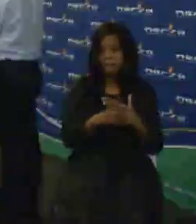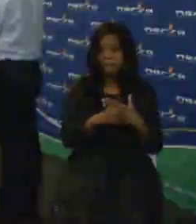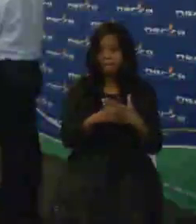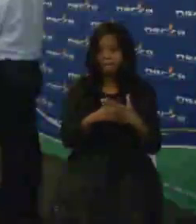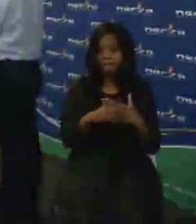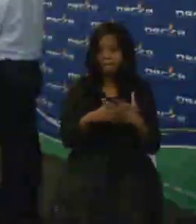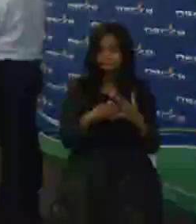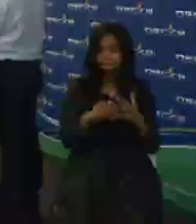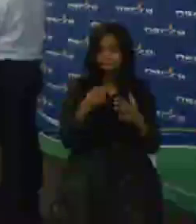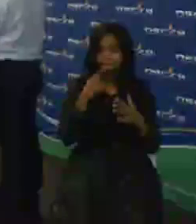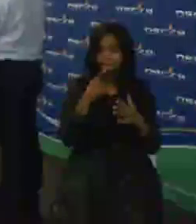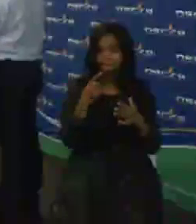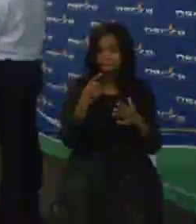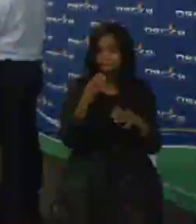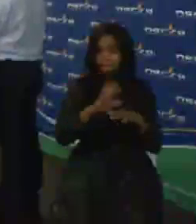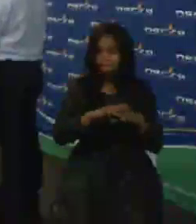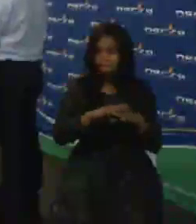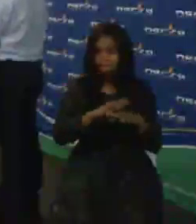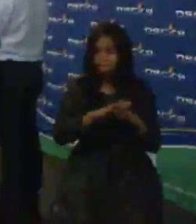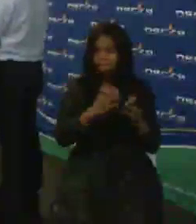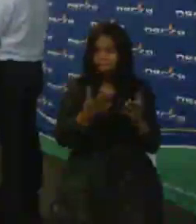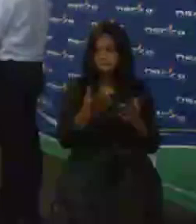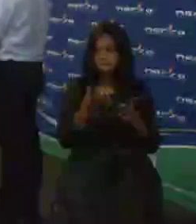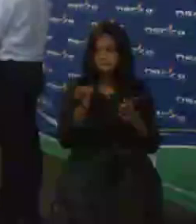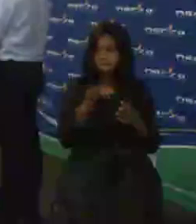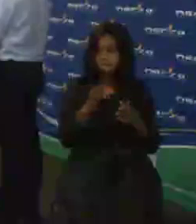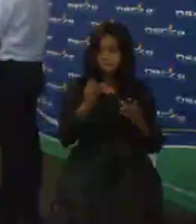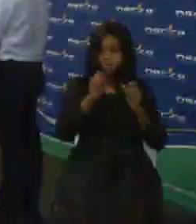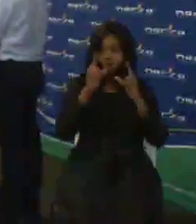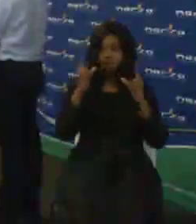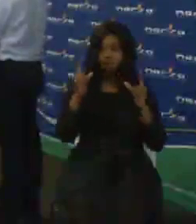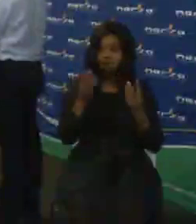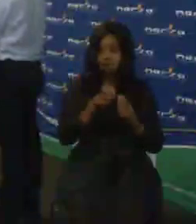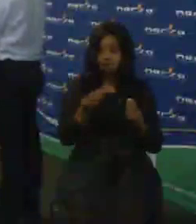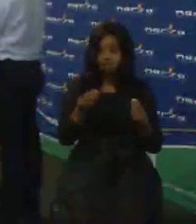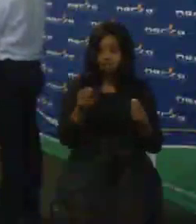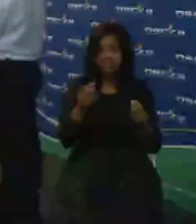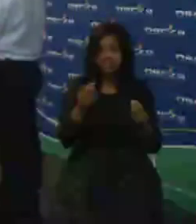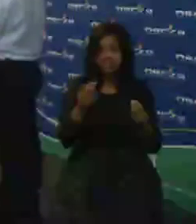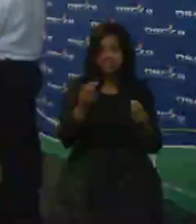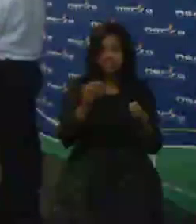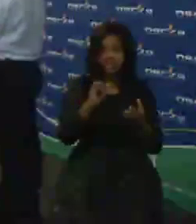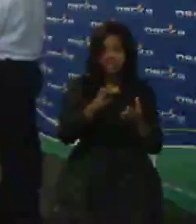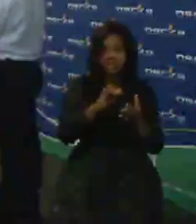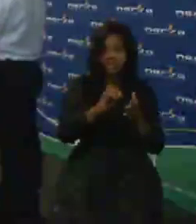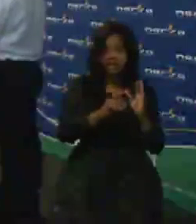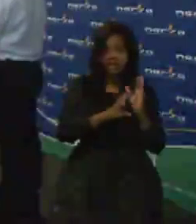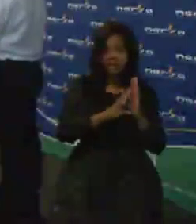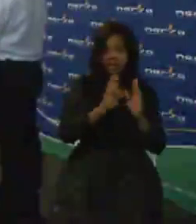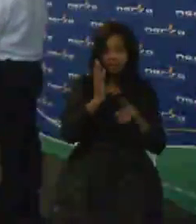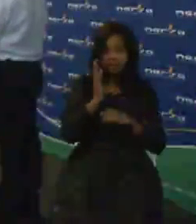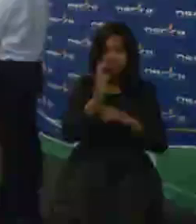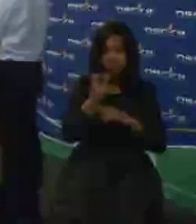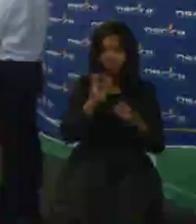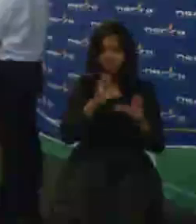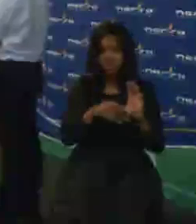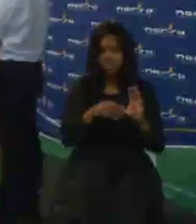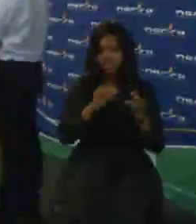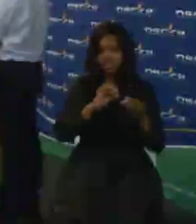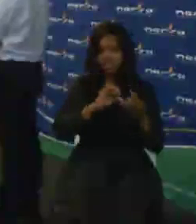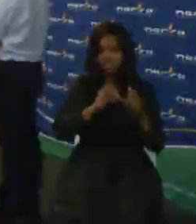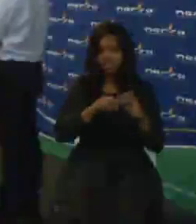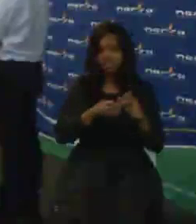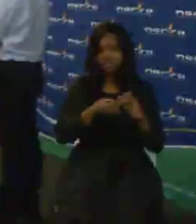consideration. It's been more of an awareness raising presentation than really dealing with trying